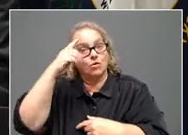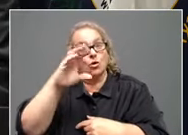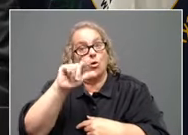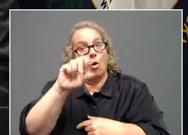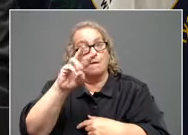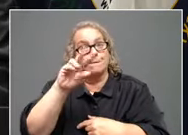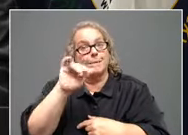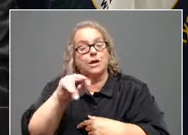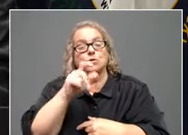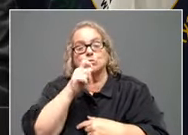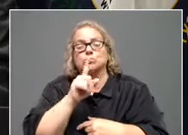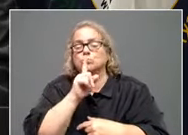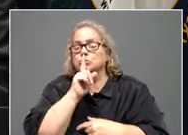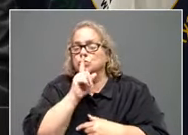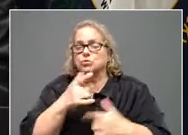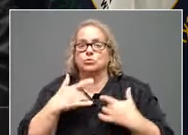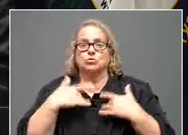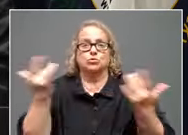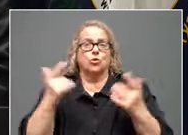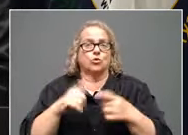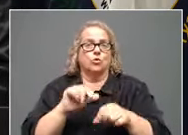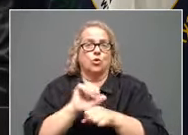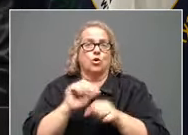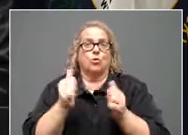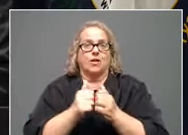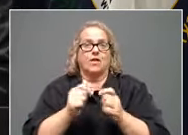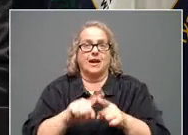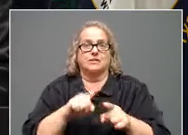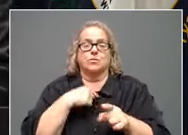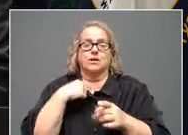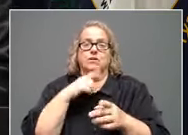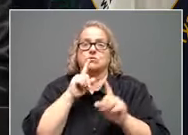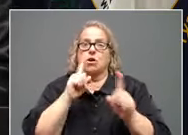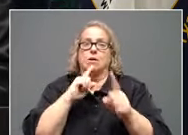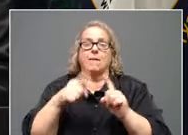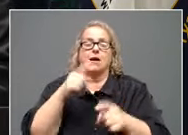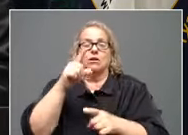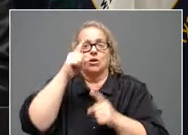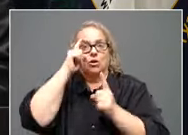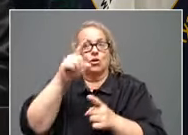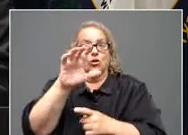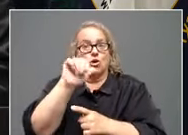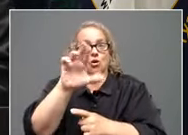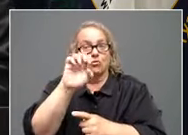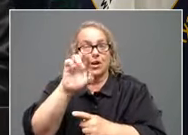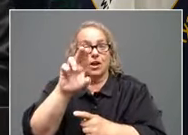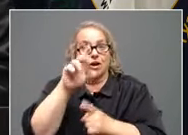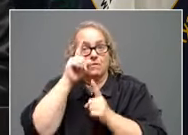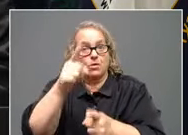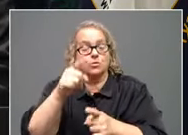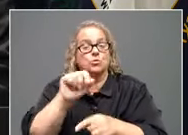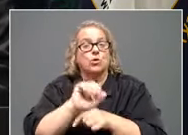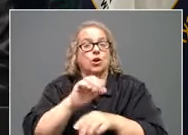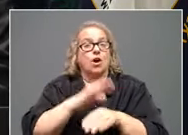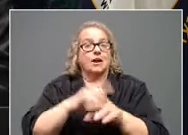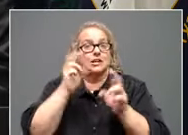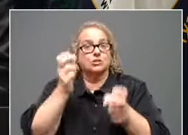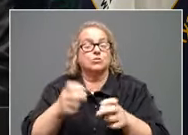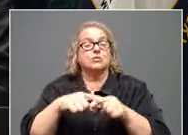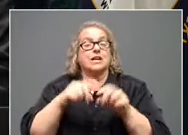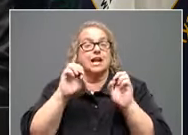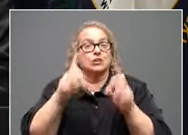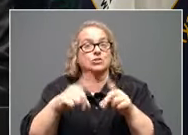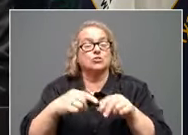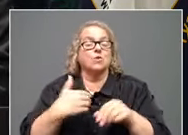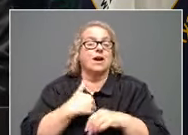truly been a joy to work with as we talk about career pathways, working on issues in education. To have somebody